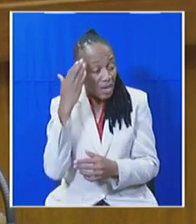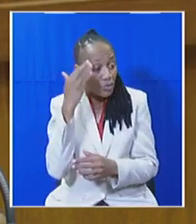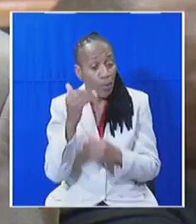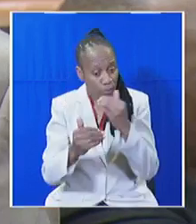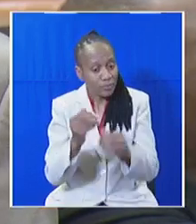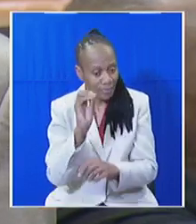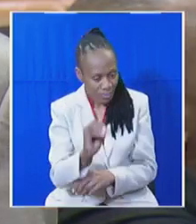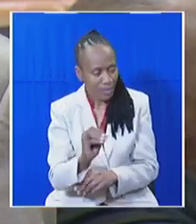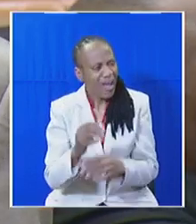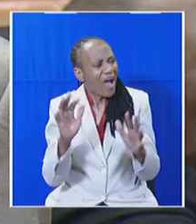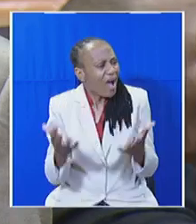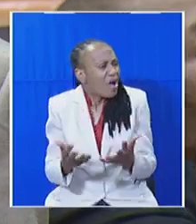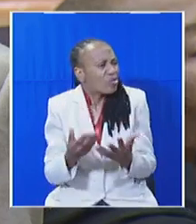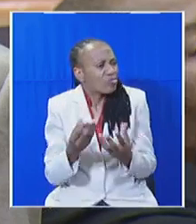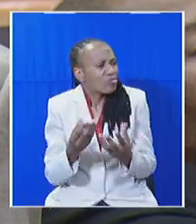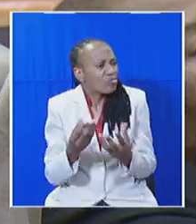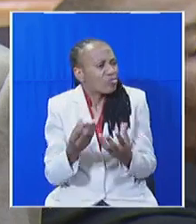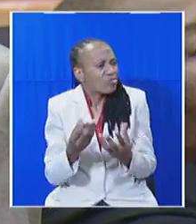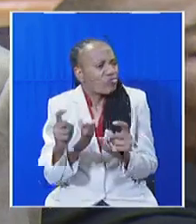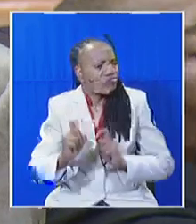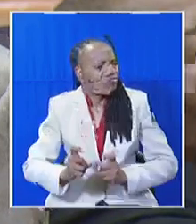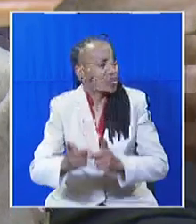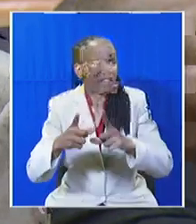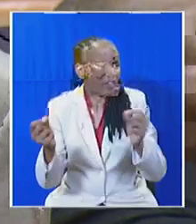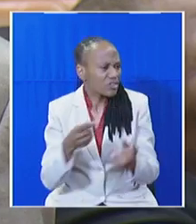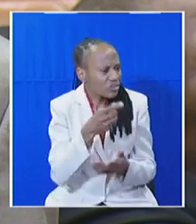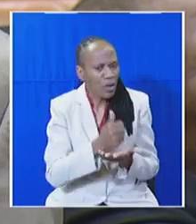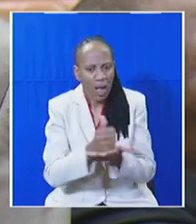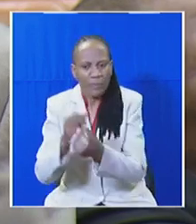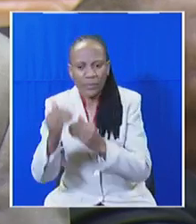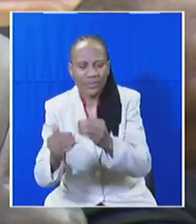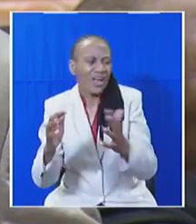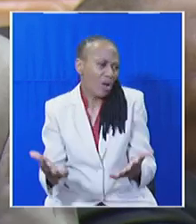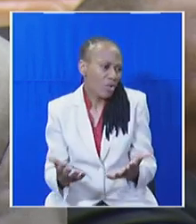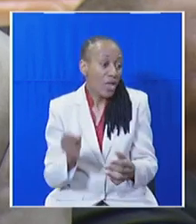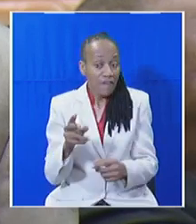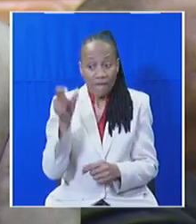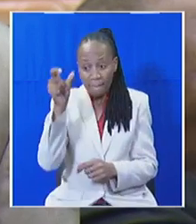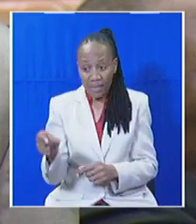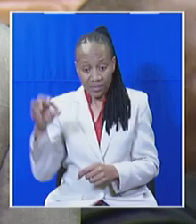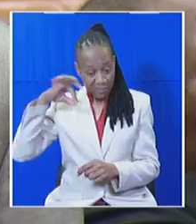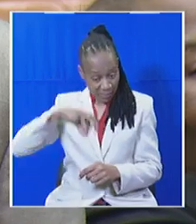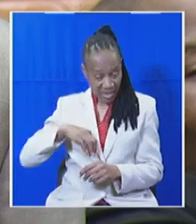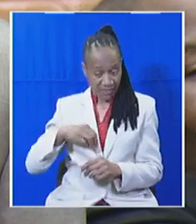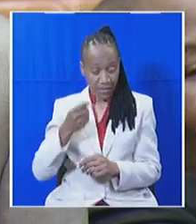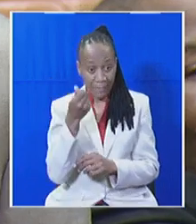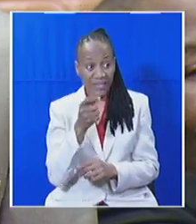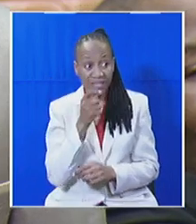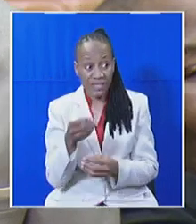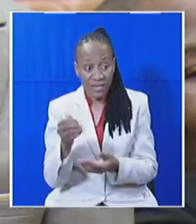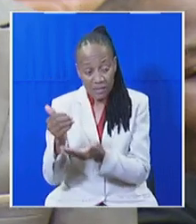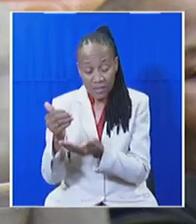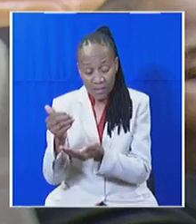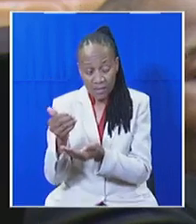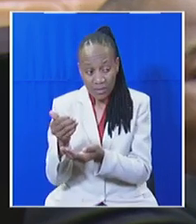this matter could be brought to a speedy conclusion, so that anyone that has unduly benefited will immediately be able to pay back. Thank you,